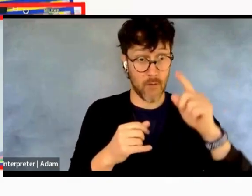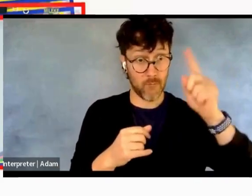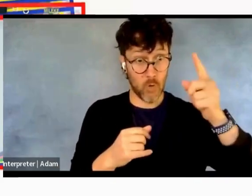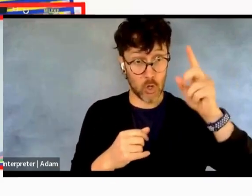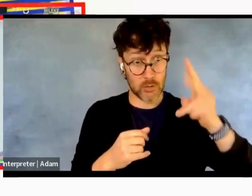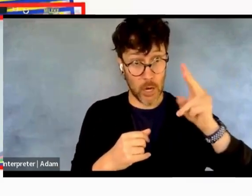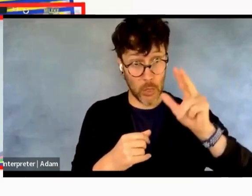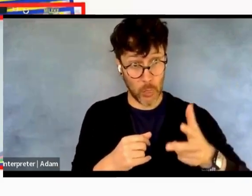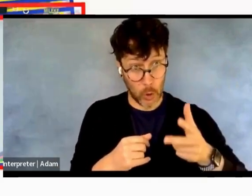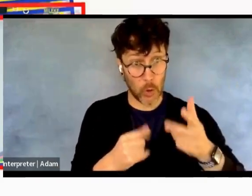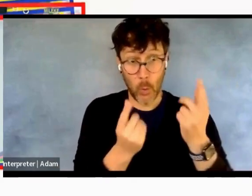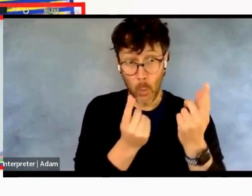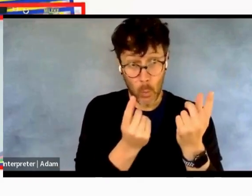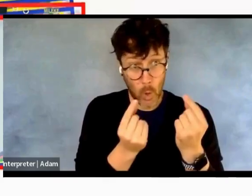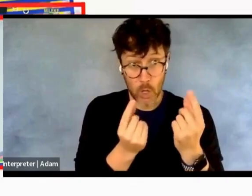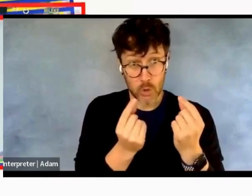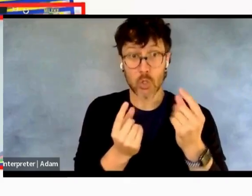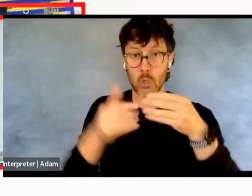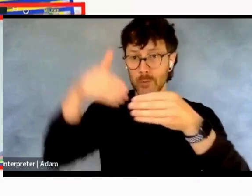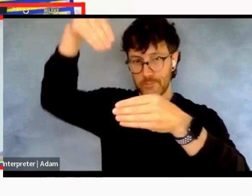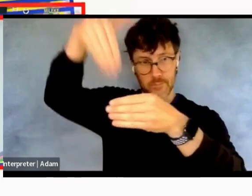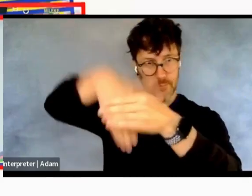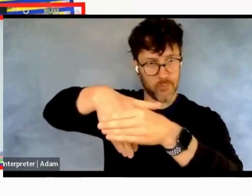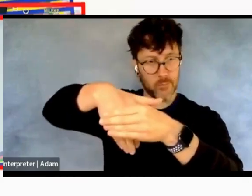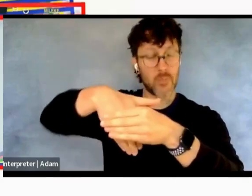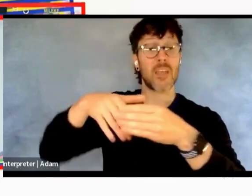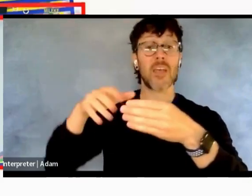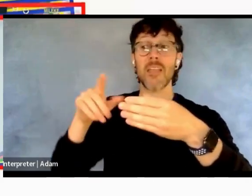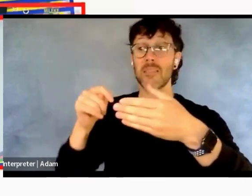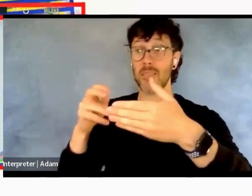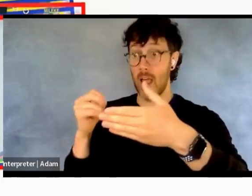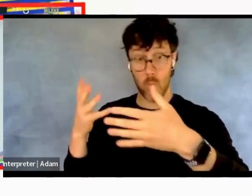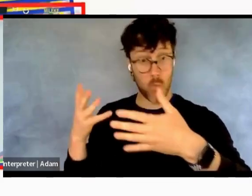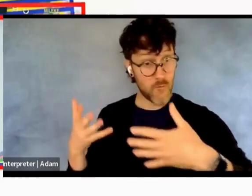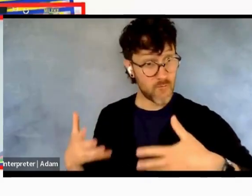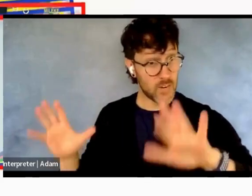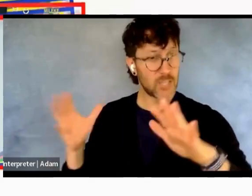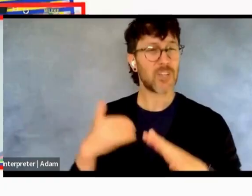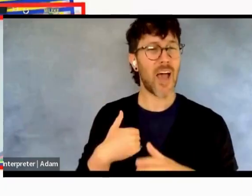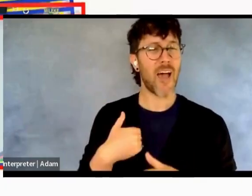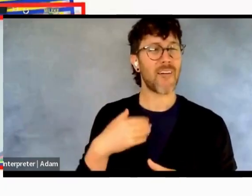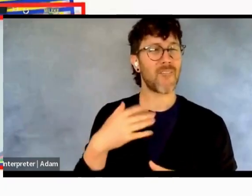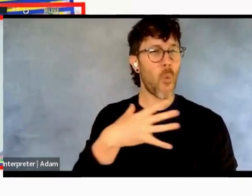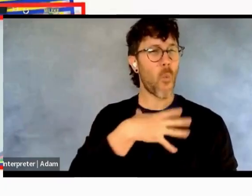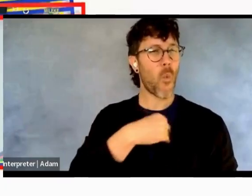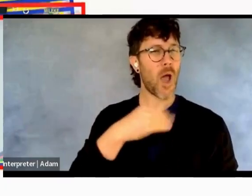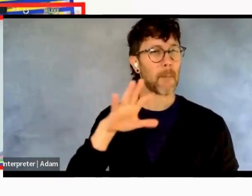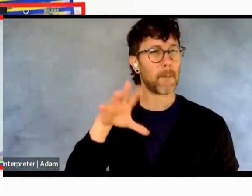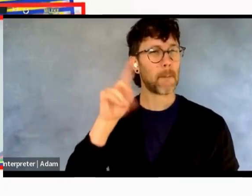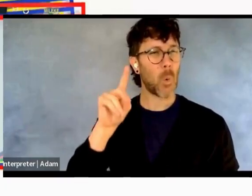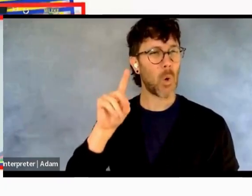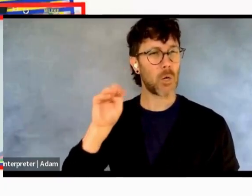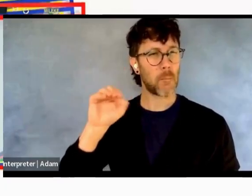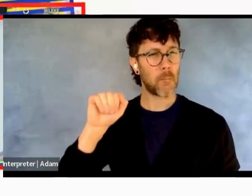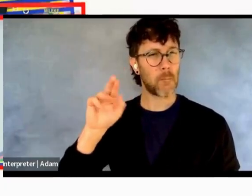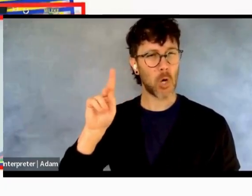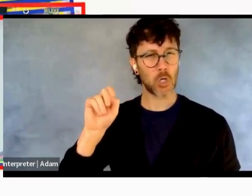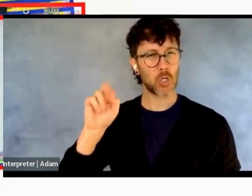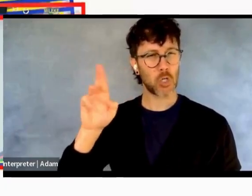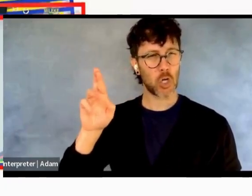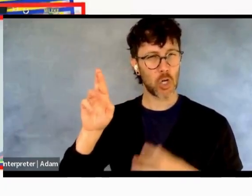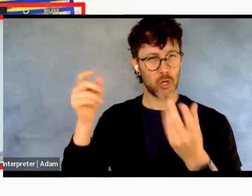in that clear sleeve, and use a whiteboard marker to just check them off when they're finished. It's really focused on those home